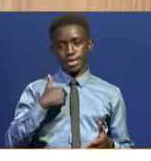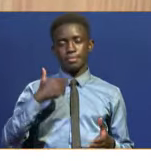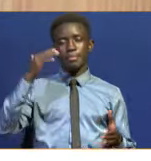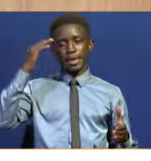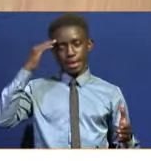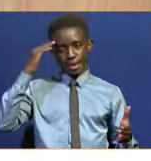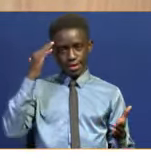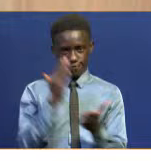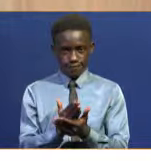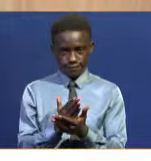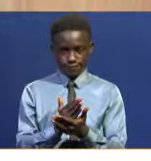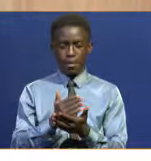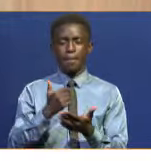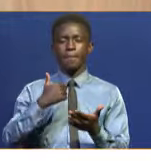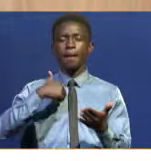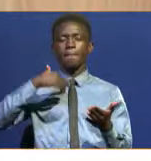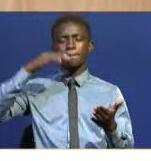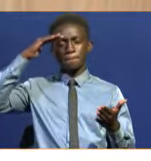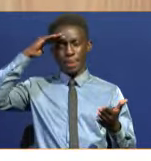God, the Almighty,